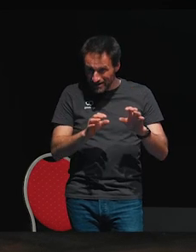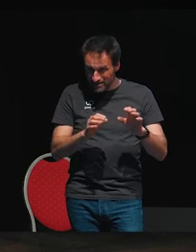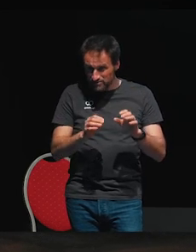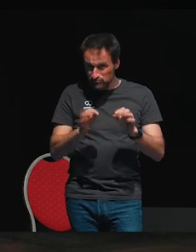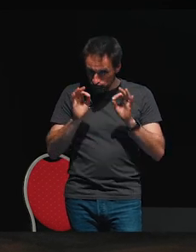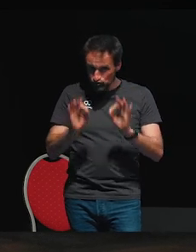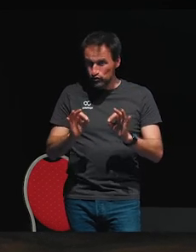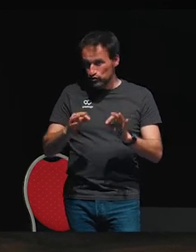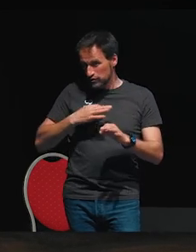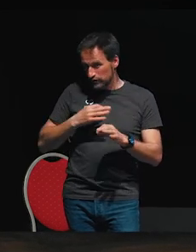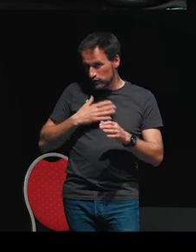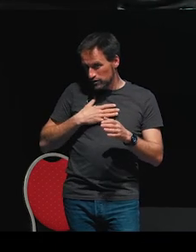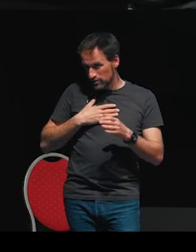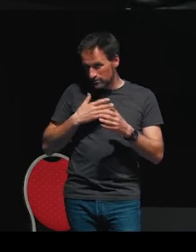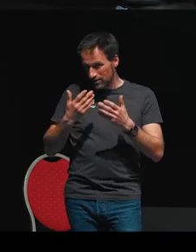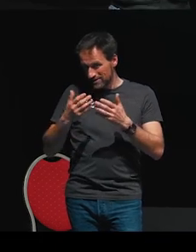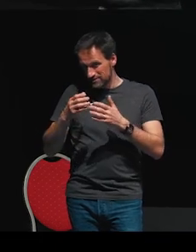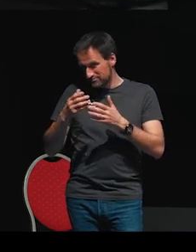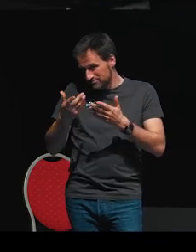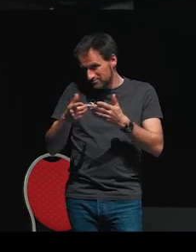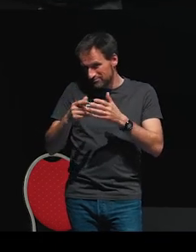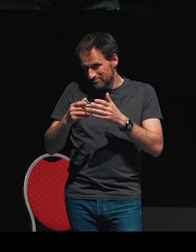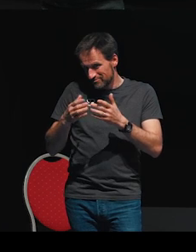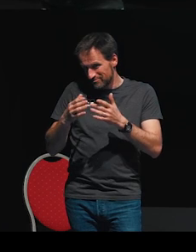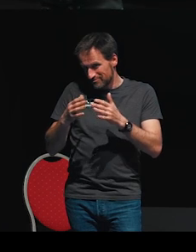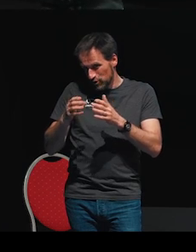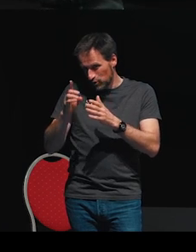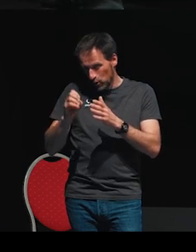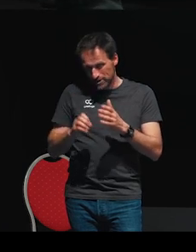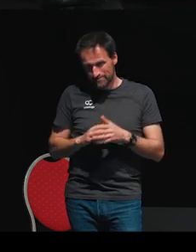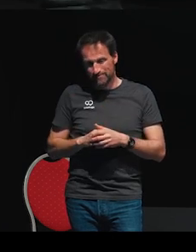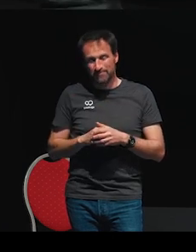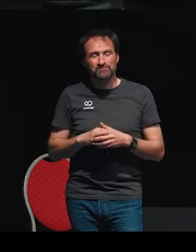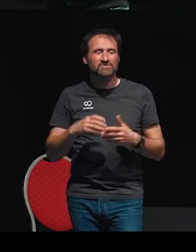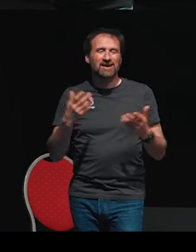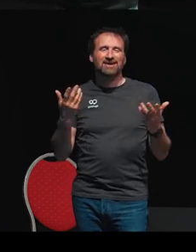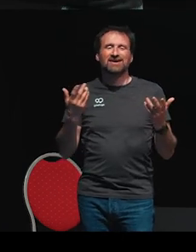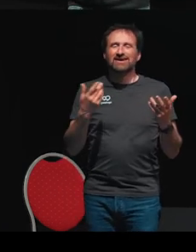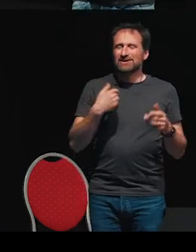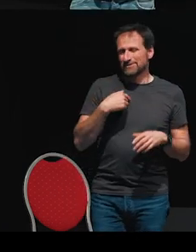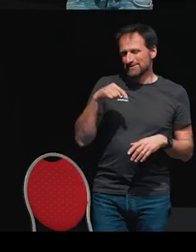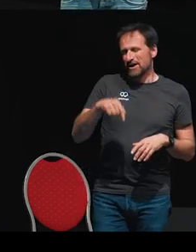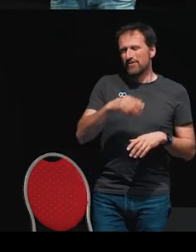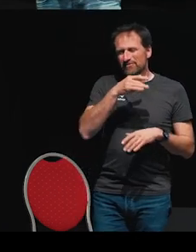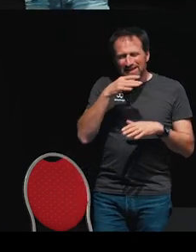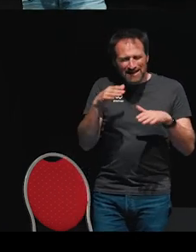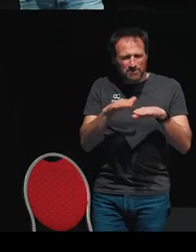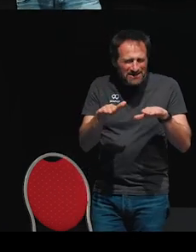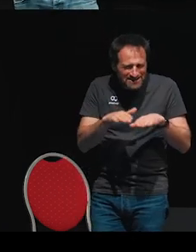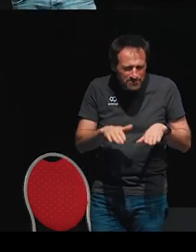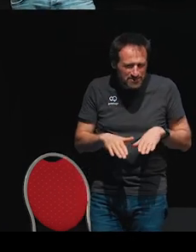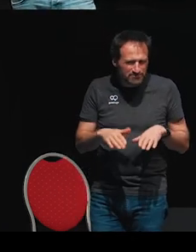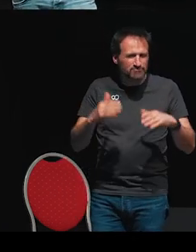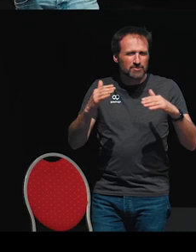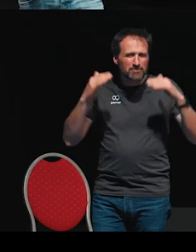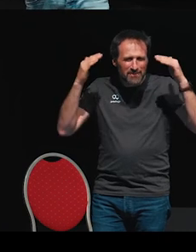Great. We did a lot of principles. We have this meta model and many other information for